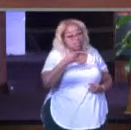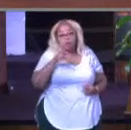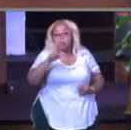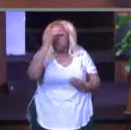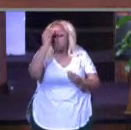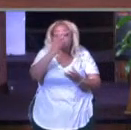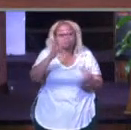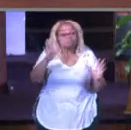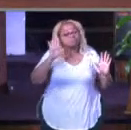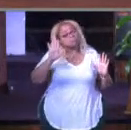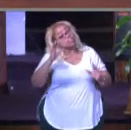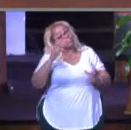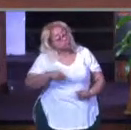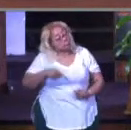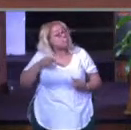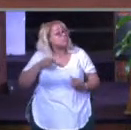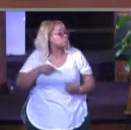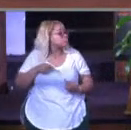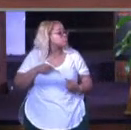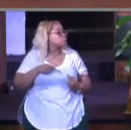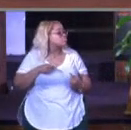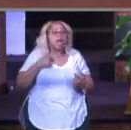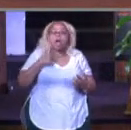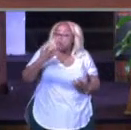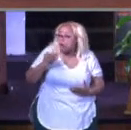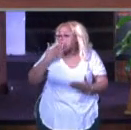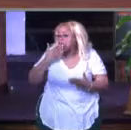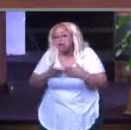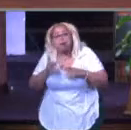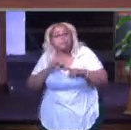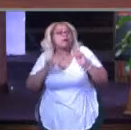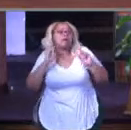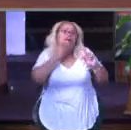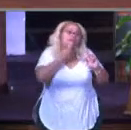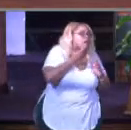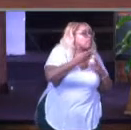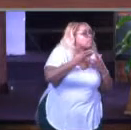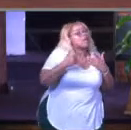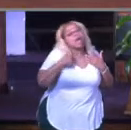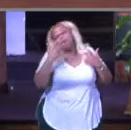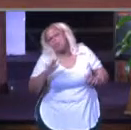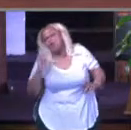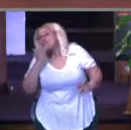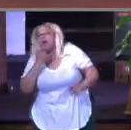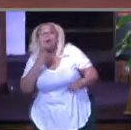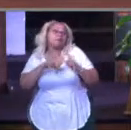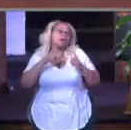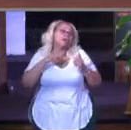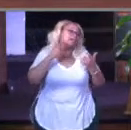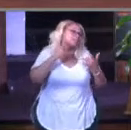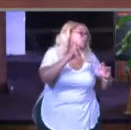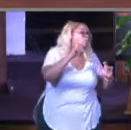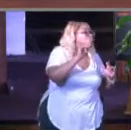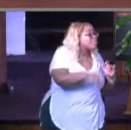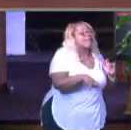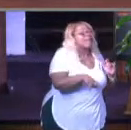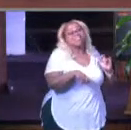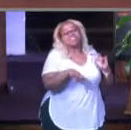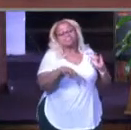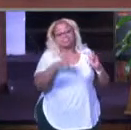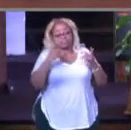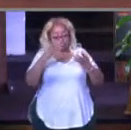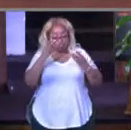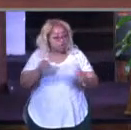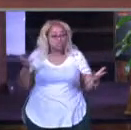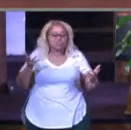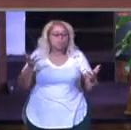Paul's telling you about his struggle. Want to do good, but end up doing the wrong thing. Don't want to do the wrong thing, but end up doing it. So he says, here's